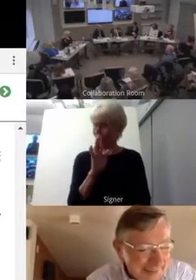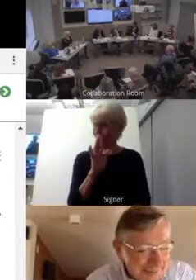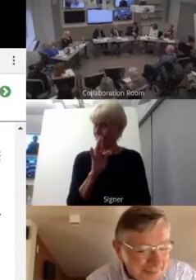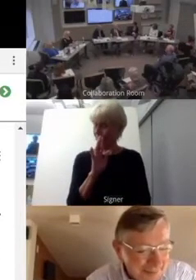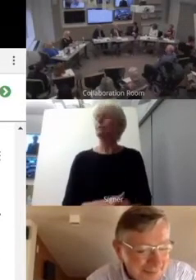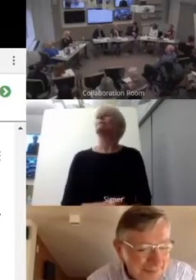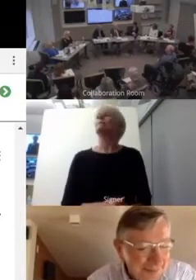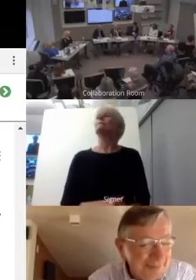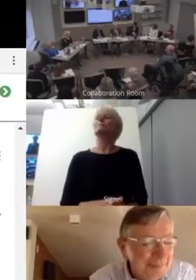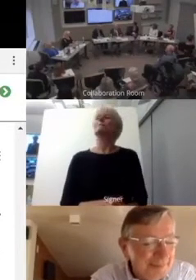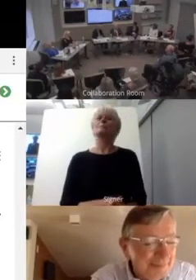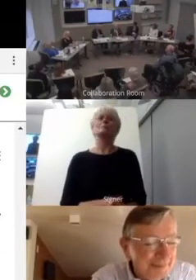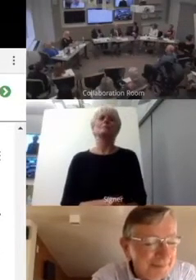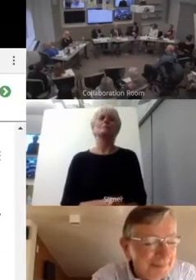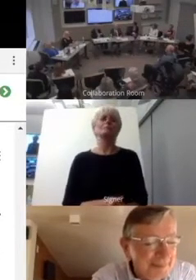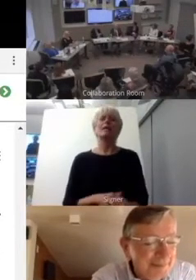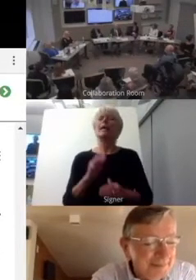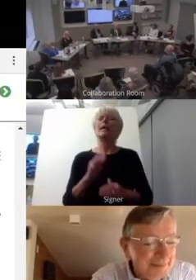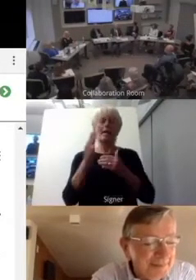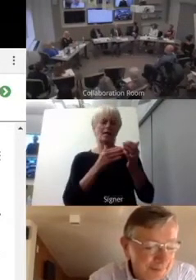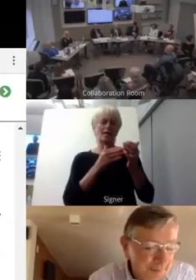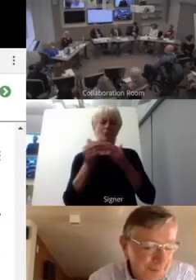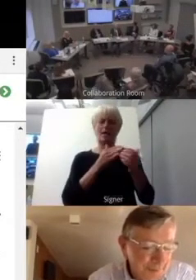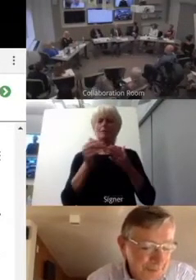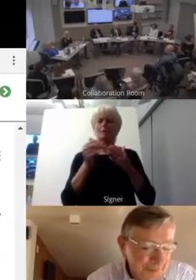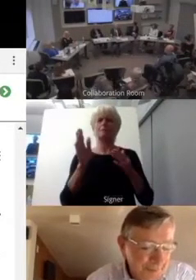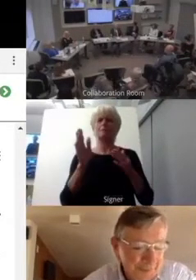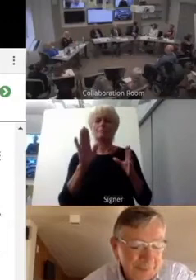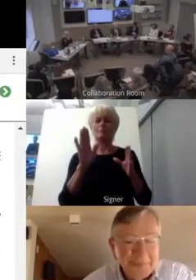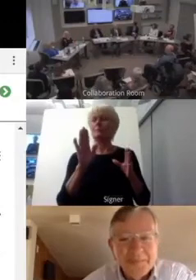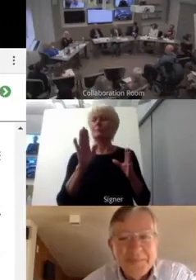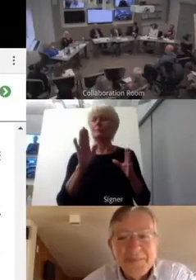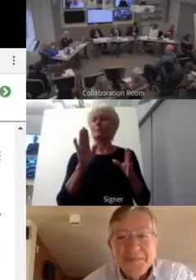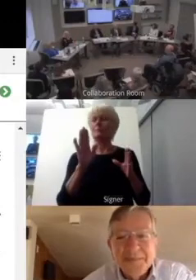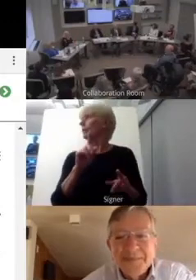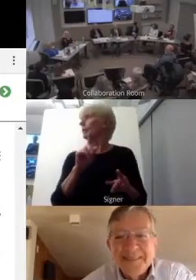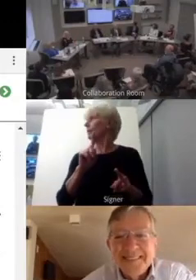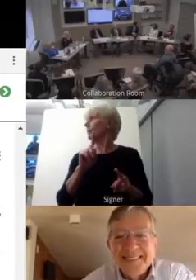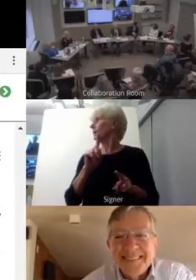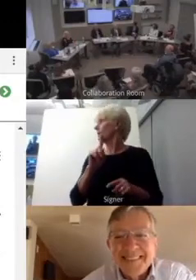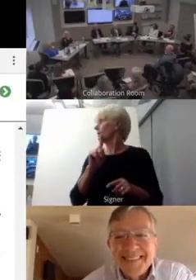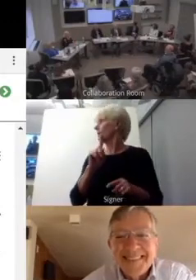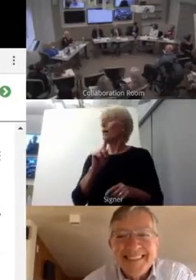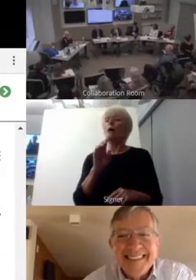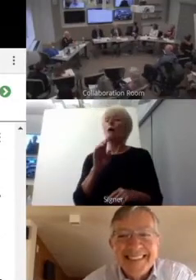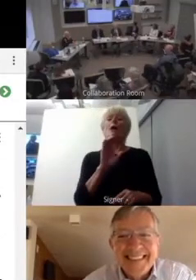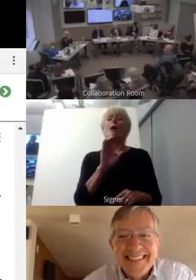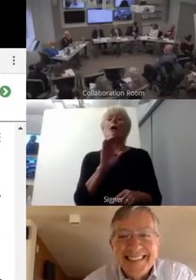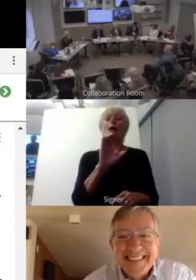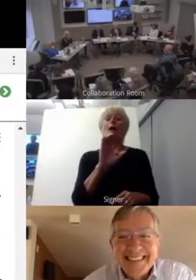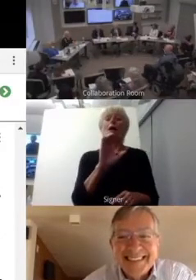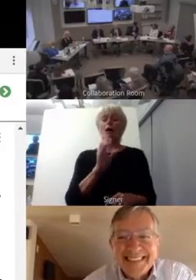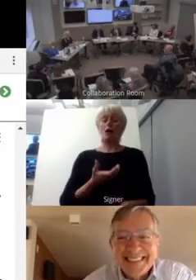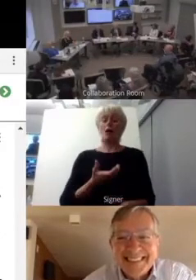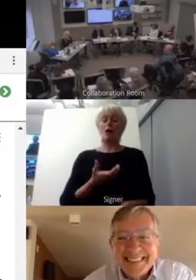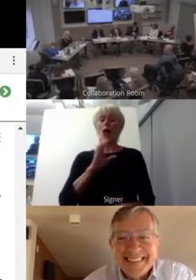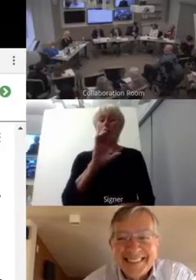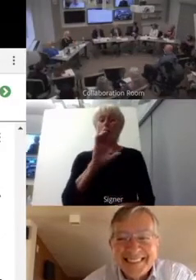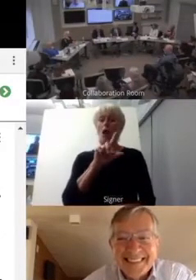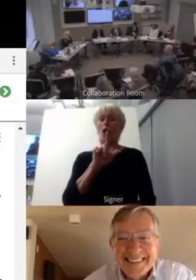anyway, let me just tell you. Lucy and I went to summer camp together. And as I understand, you play girl ball against each other, and I'm